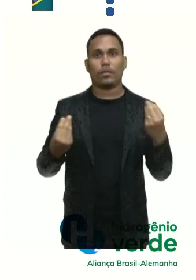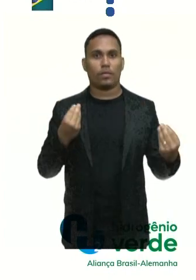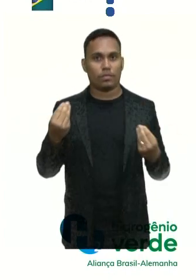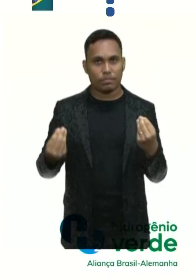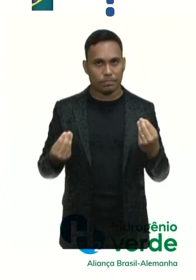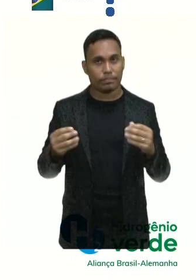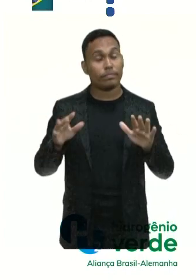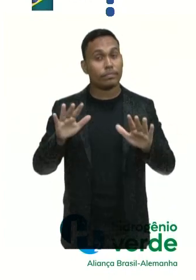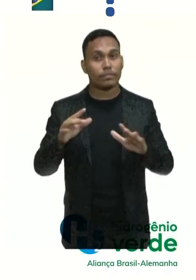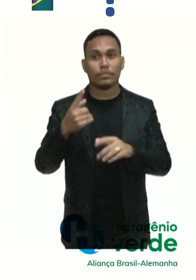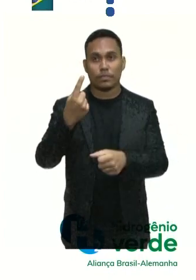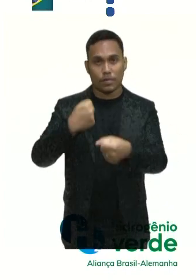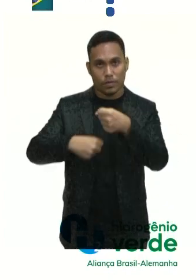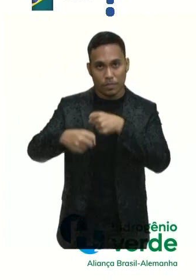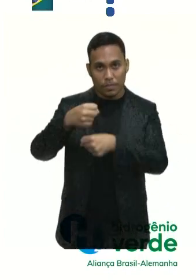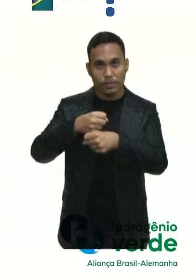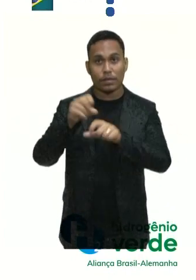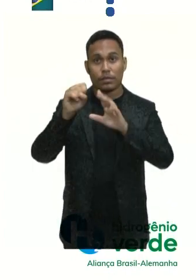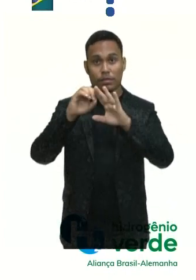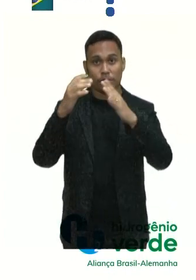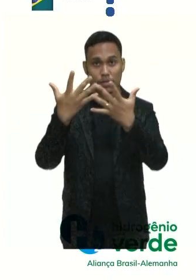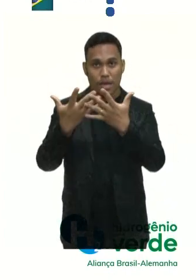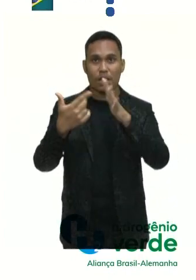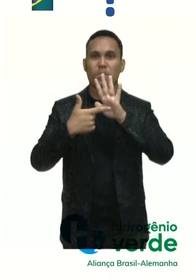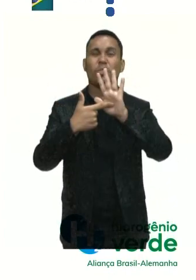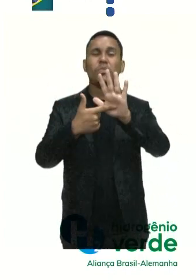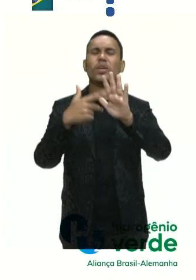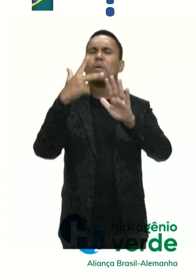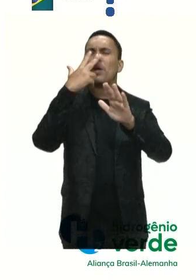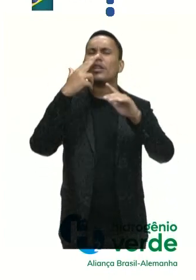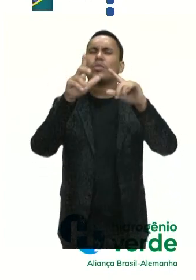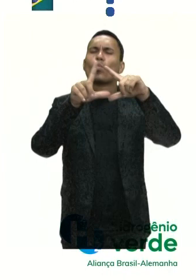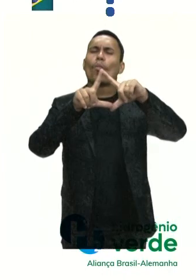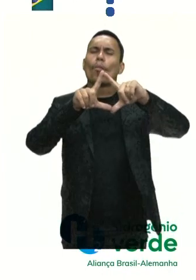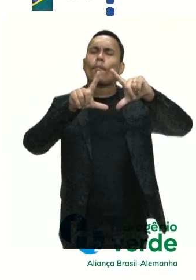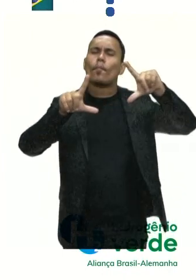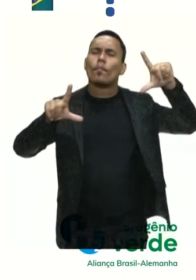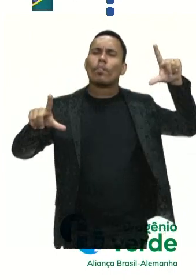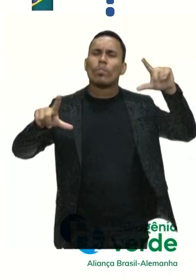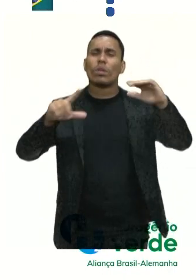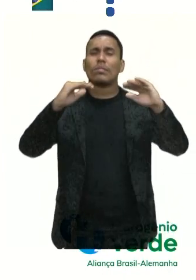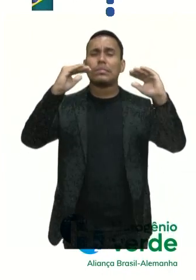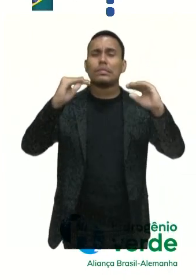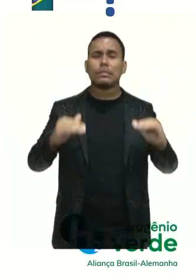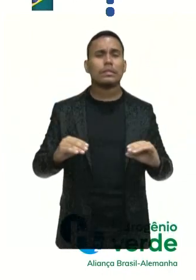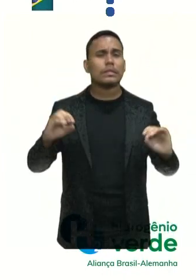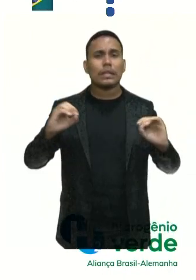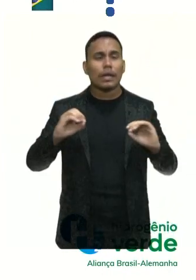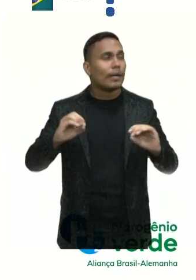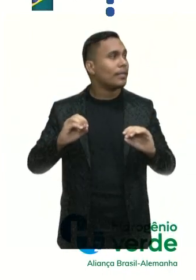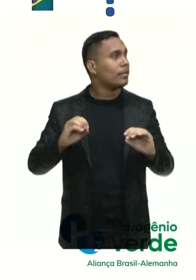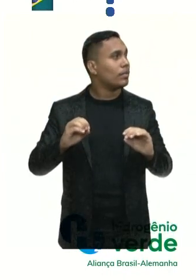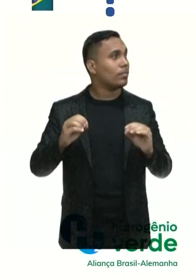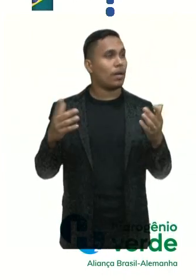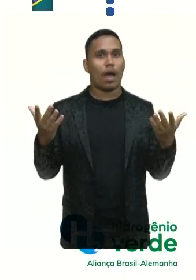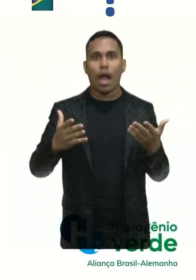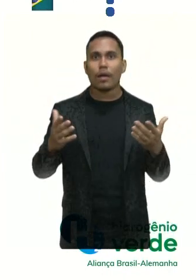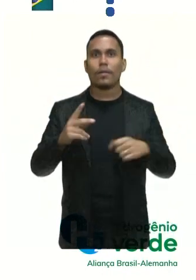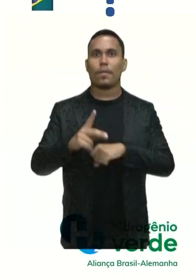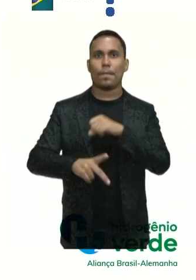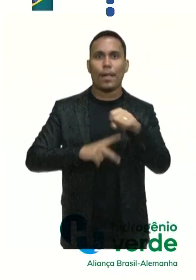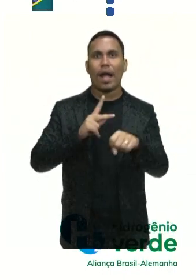green hydrogen. Last year, when I showed this slide, it was quite empty, you know, and now we can